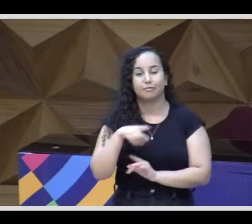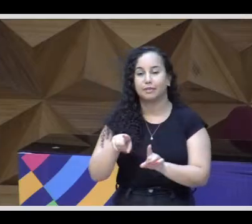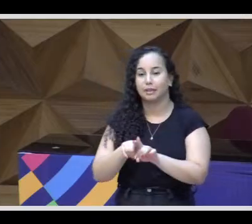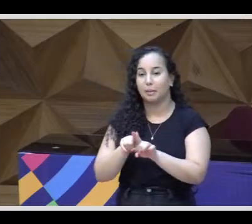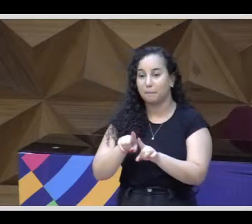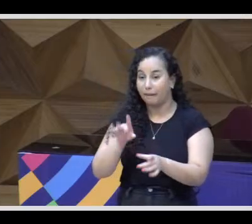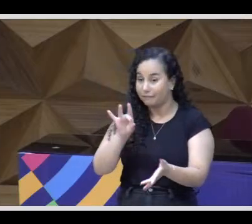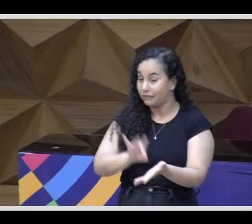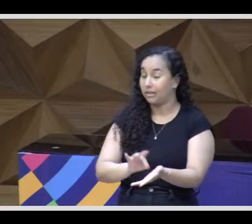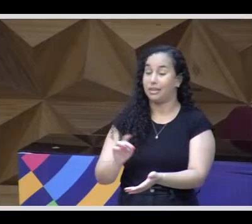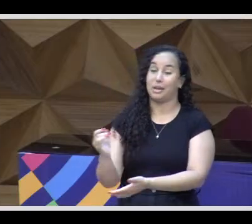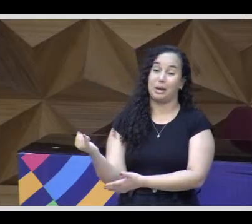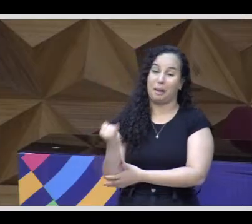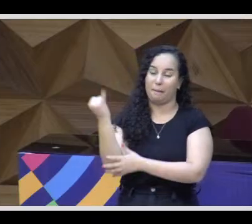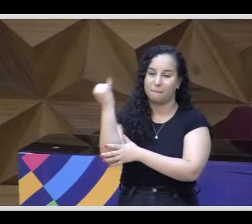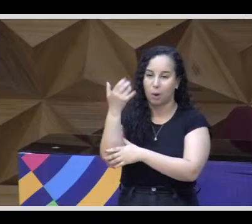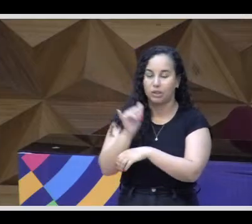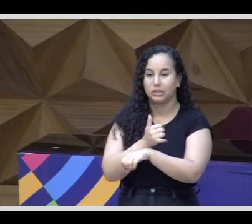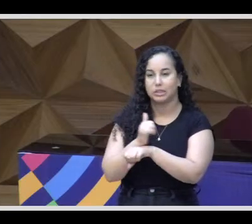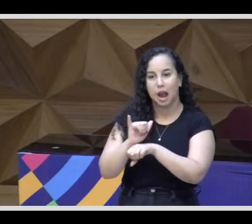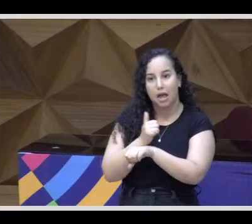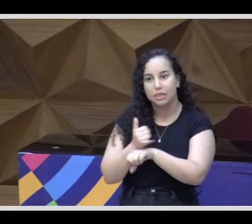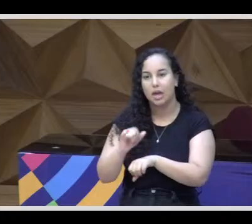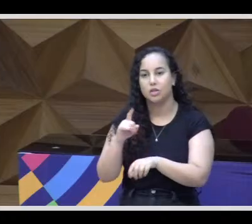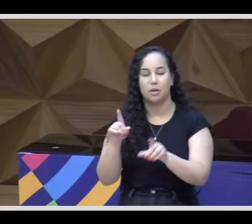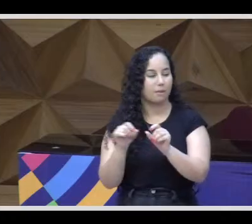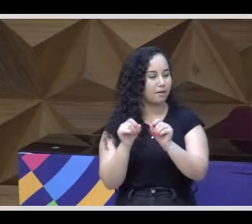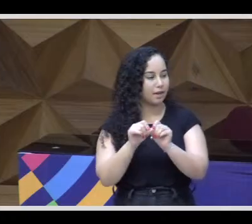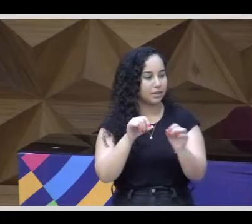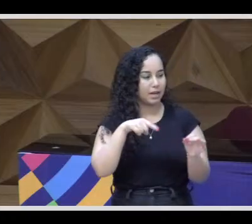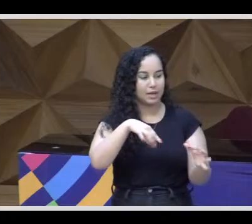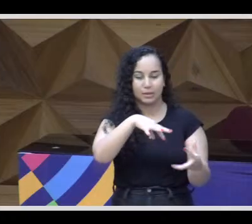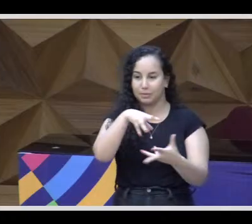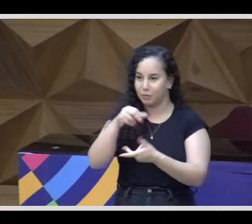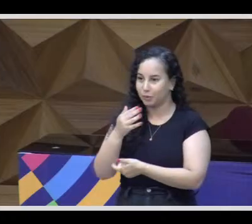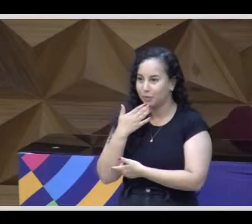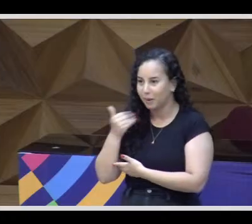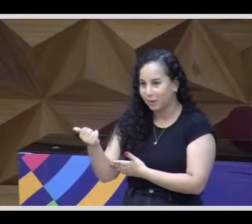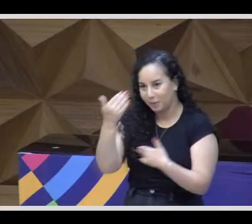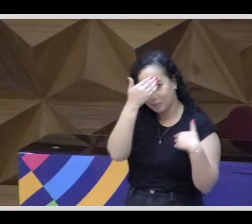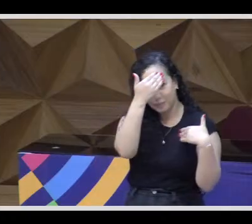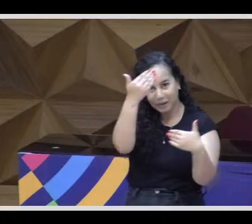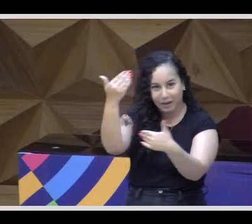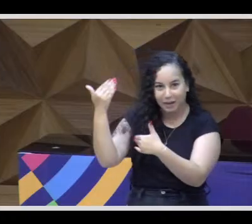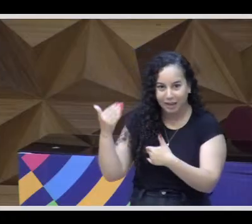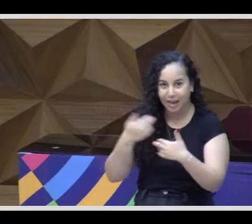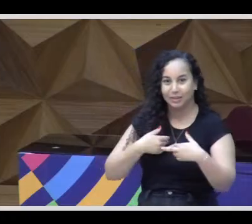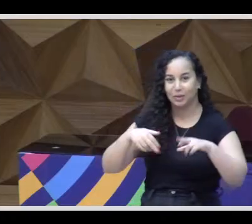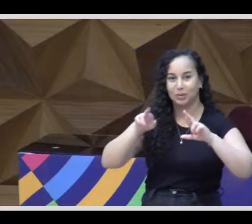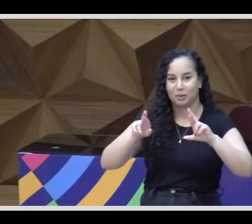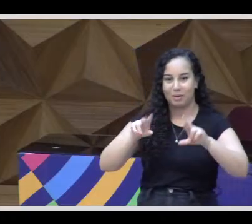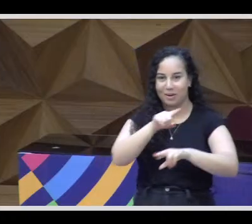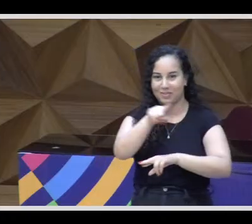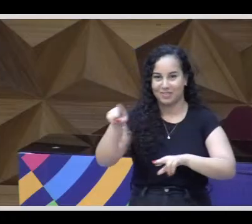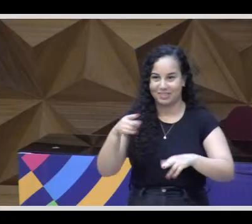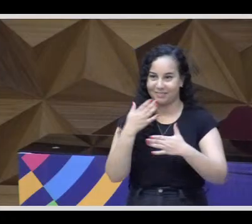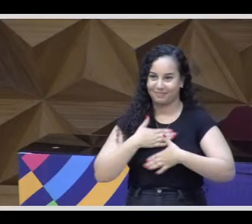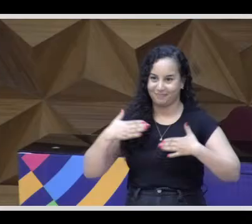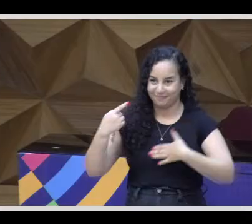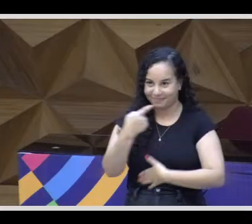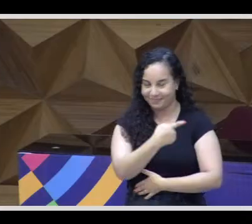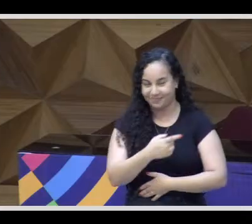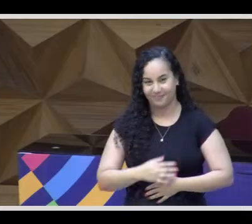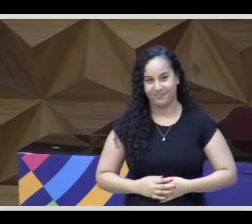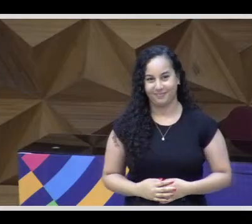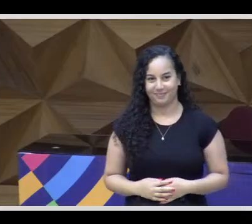important tools to make this world better. So thank you very much, and I hope you guys are alive.